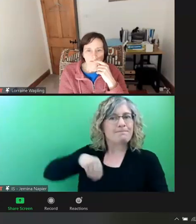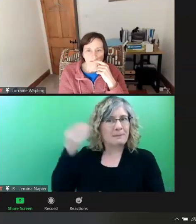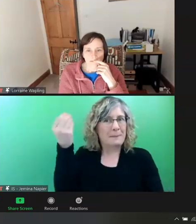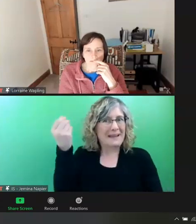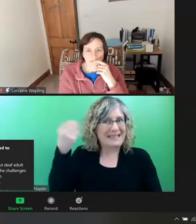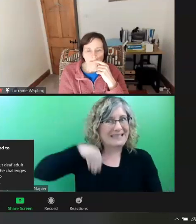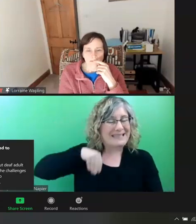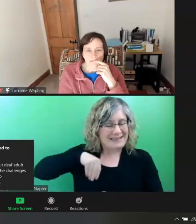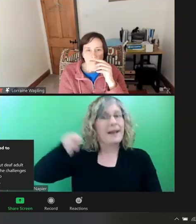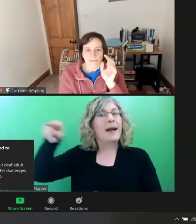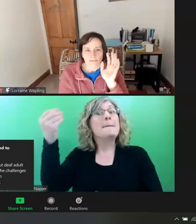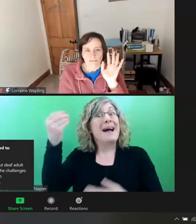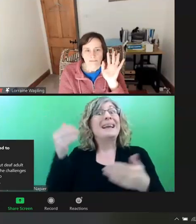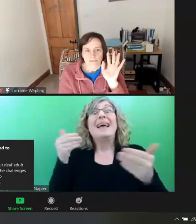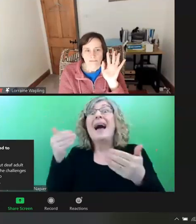awareness,